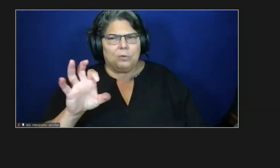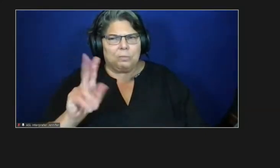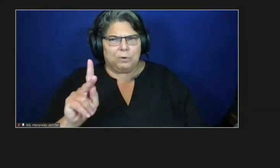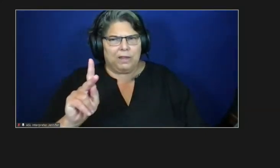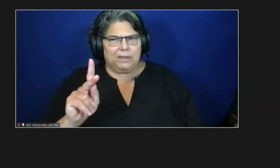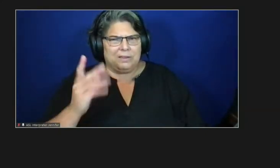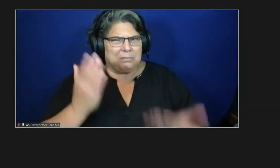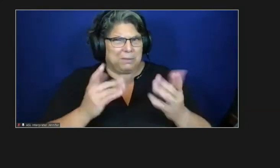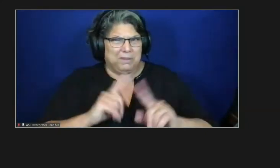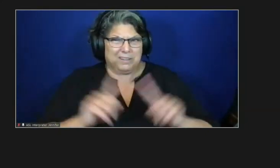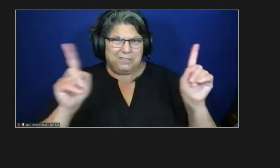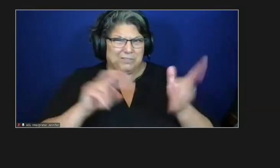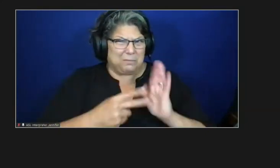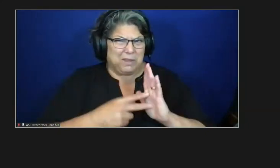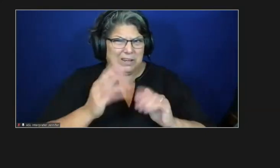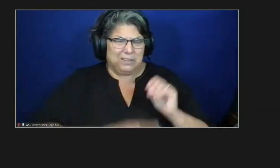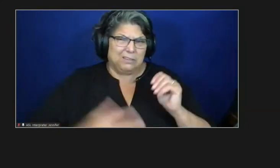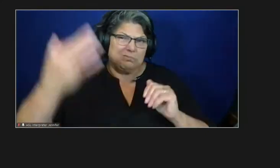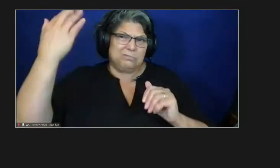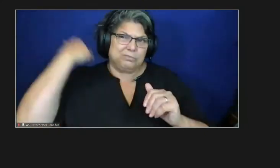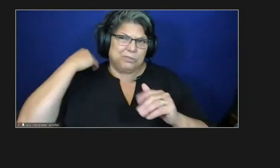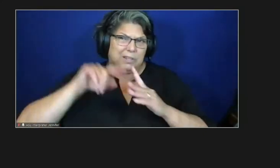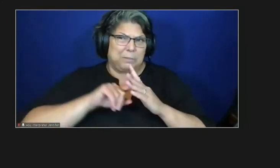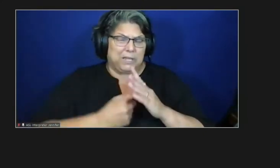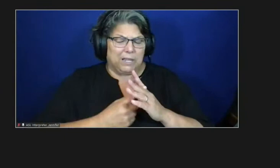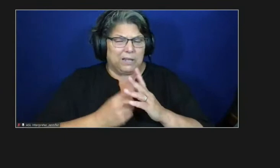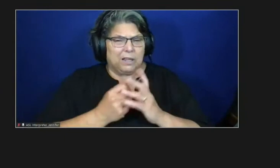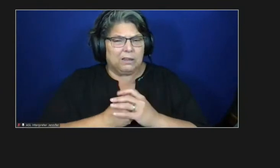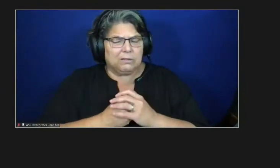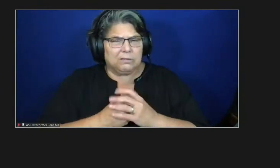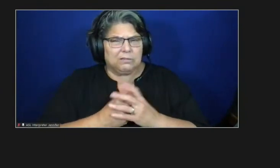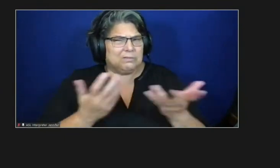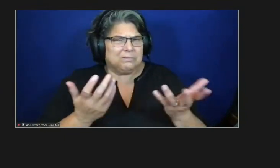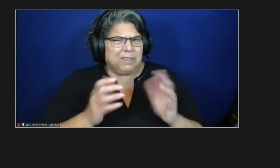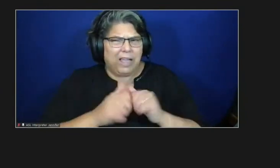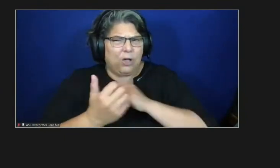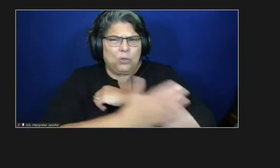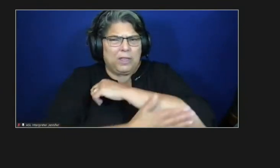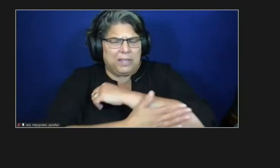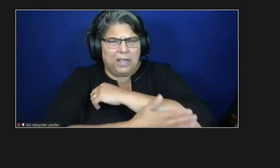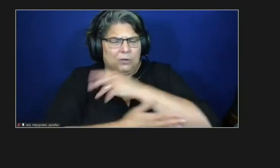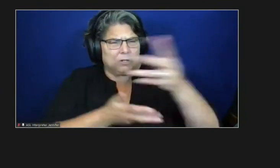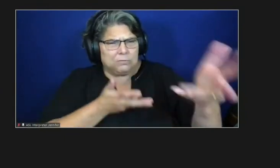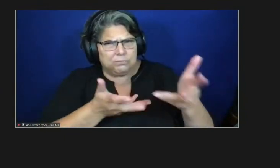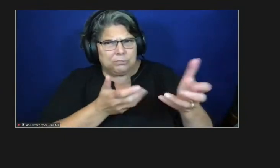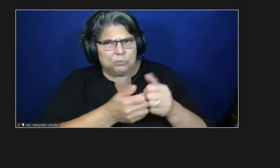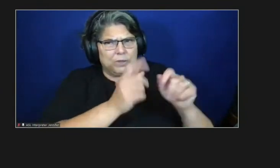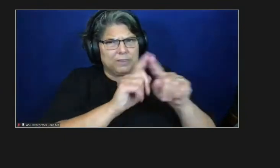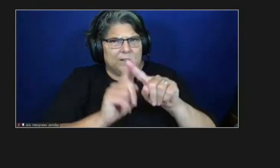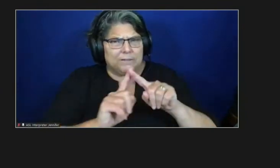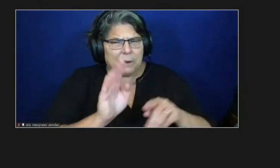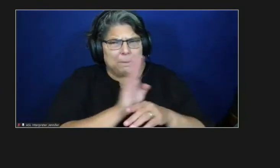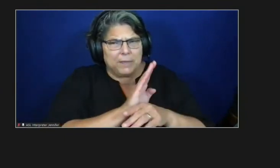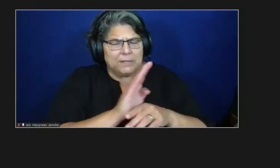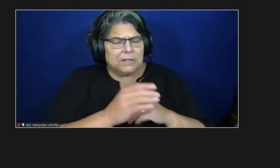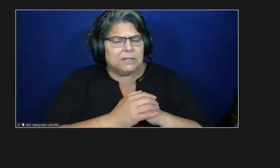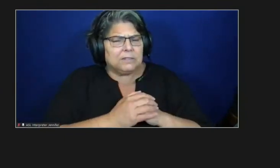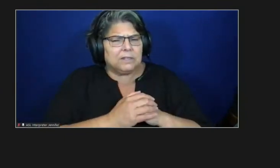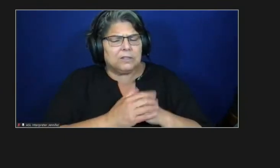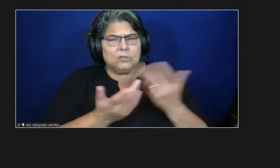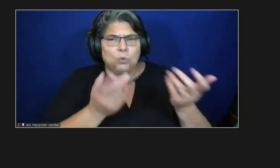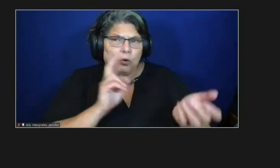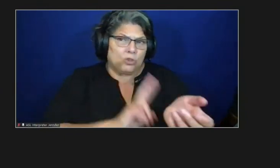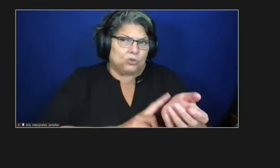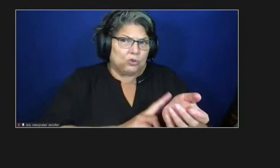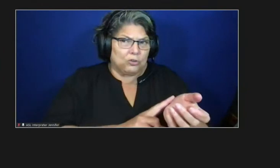of the pandemic. What the county is doing to work with these specific businesses, or, you know, in the case of the nursing facility where